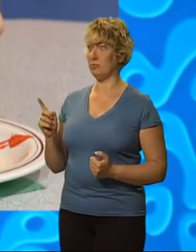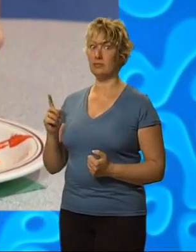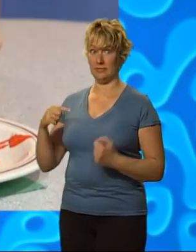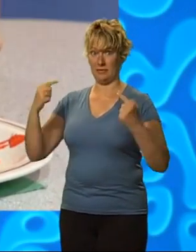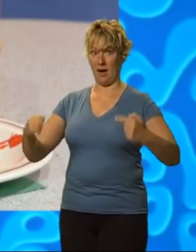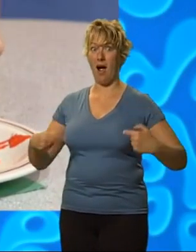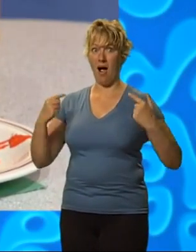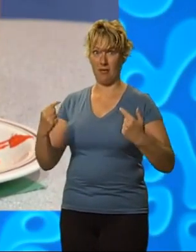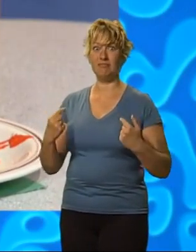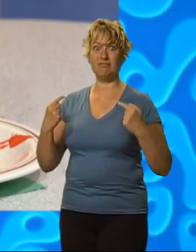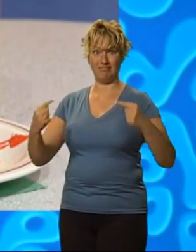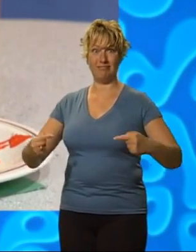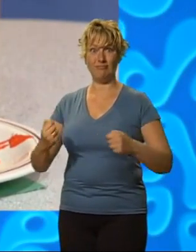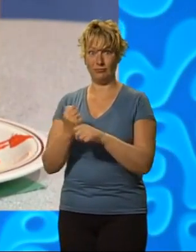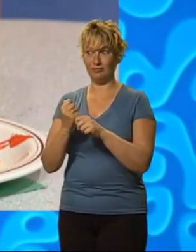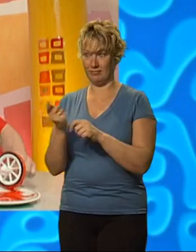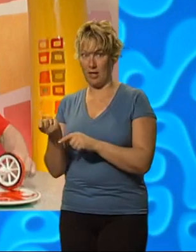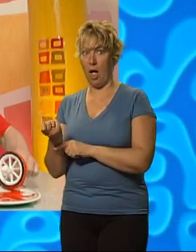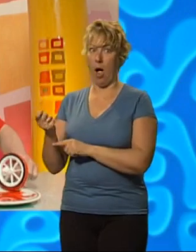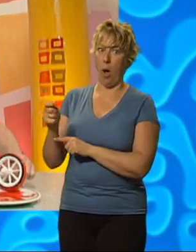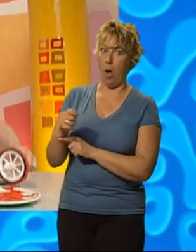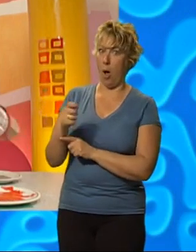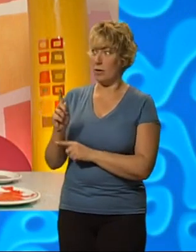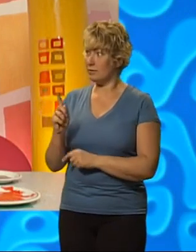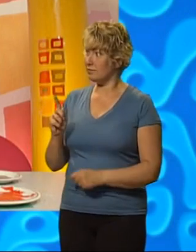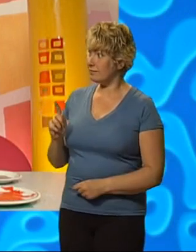tyre. And then we go